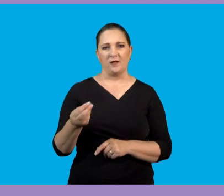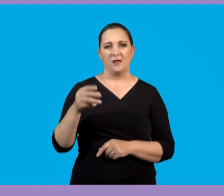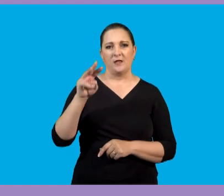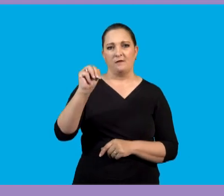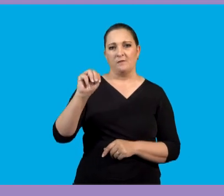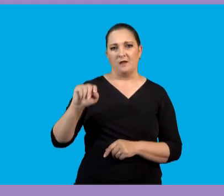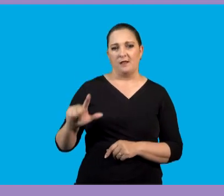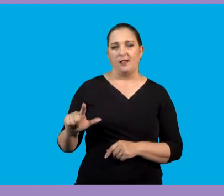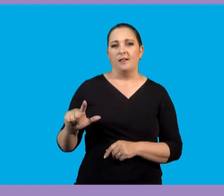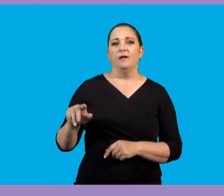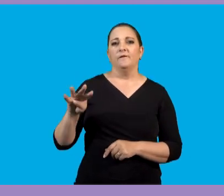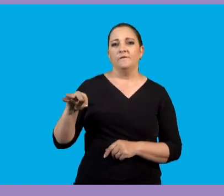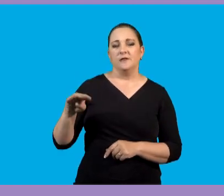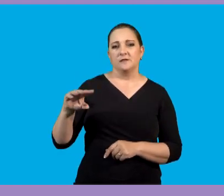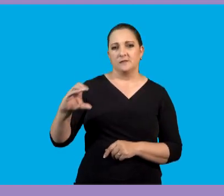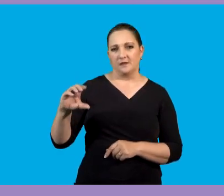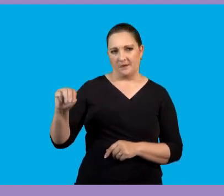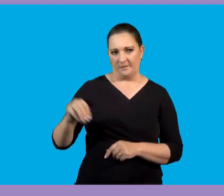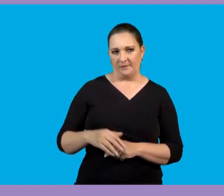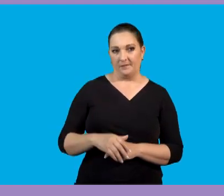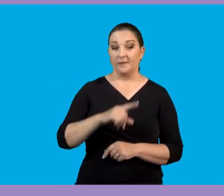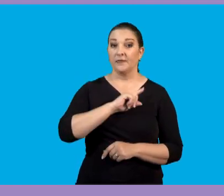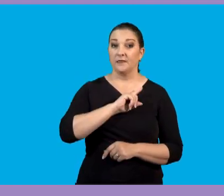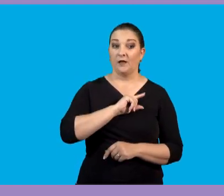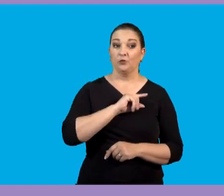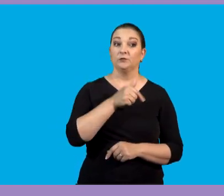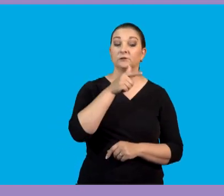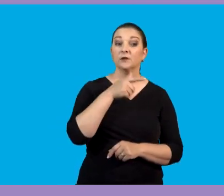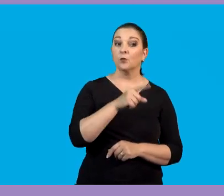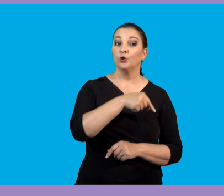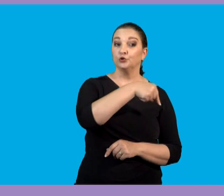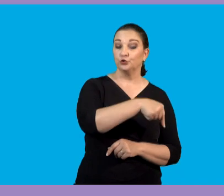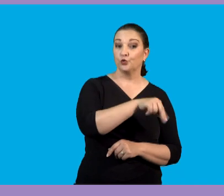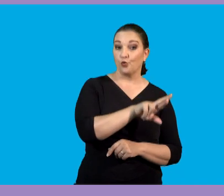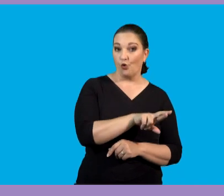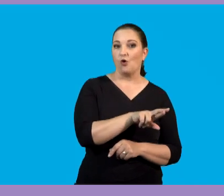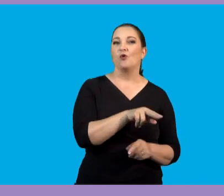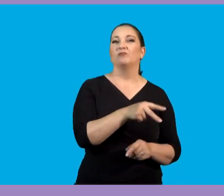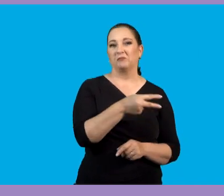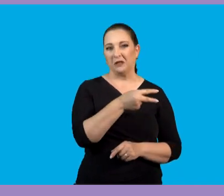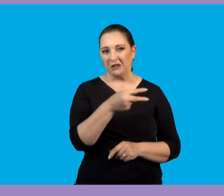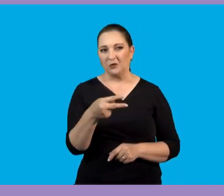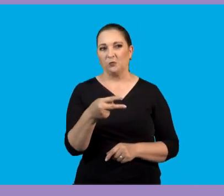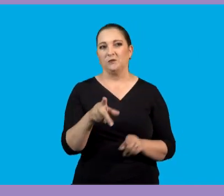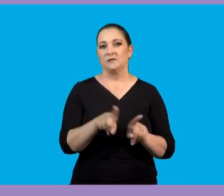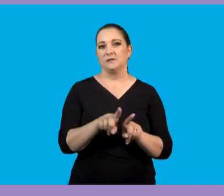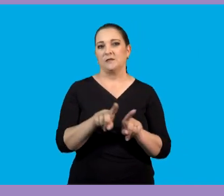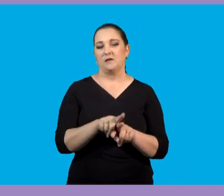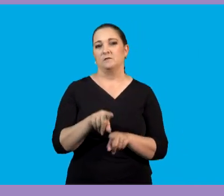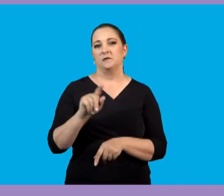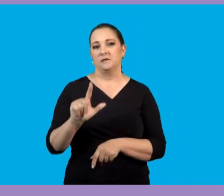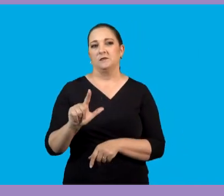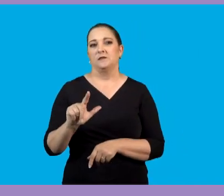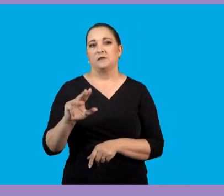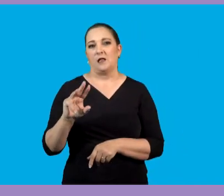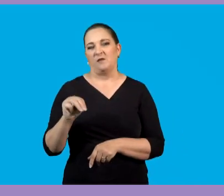for ML. So that means that QR is equals to LM or ML.